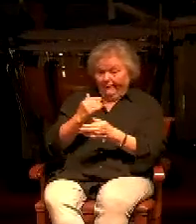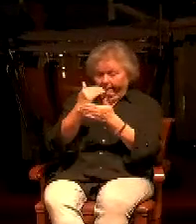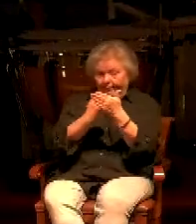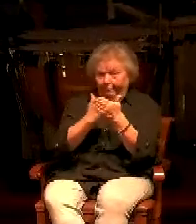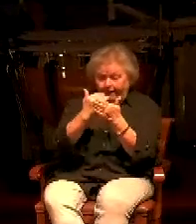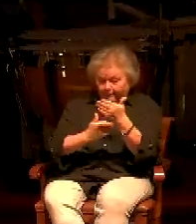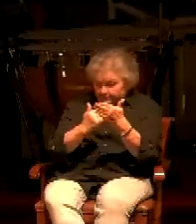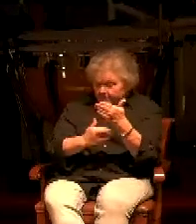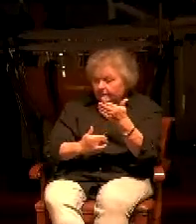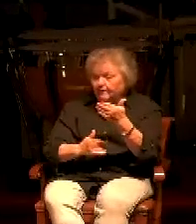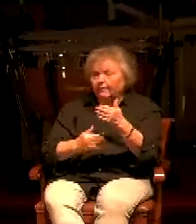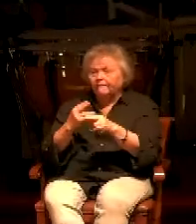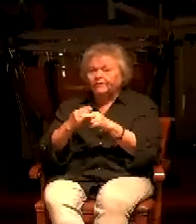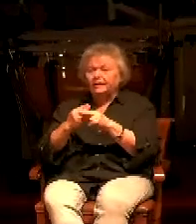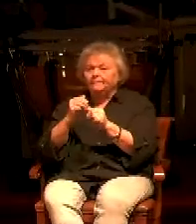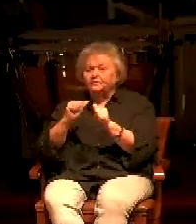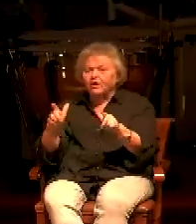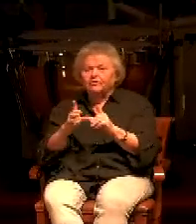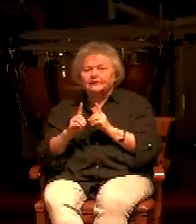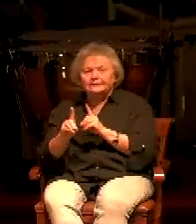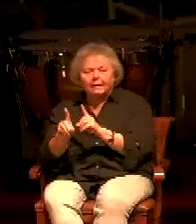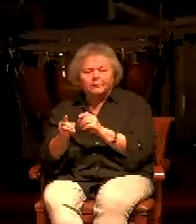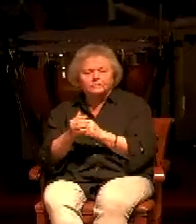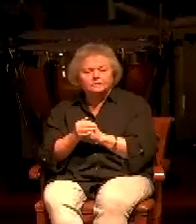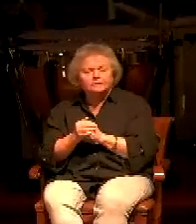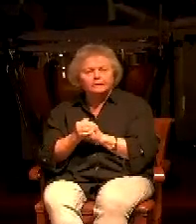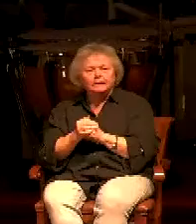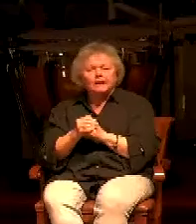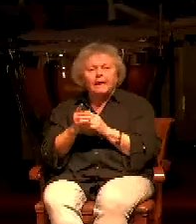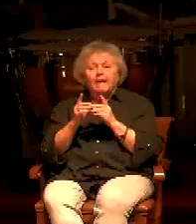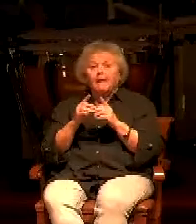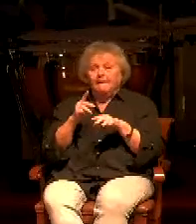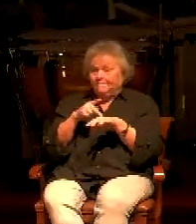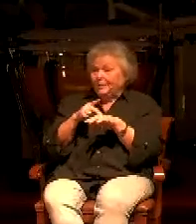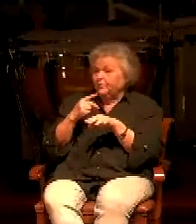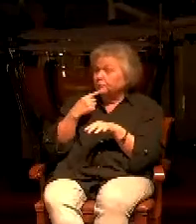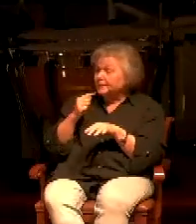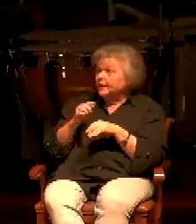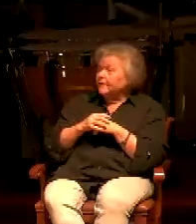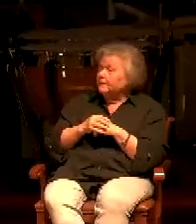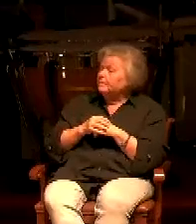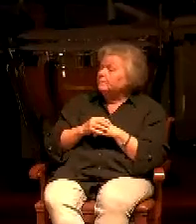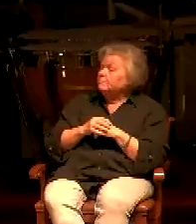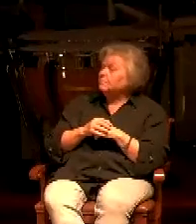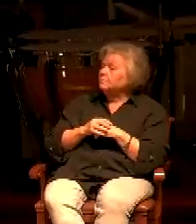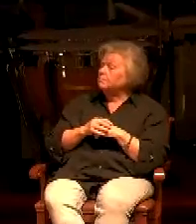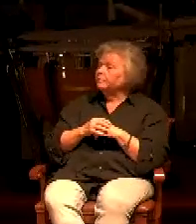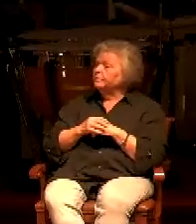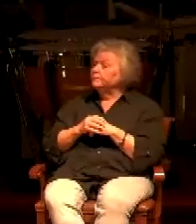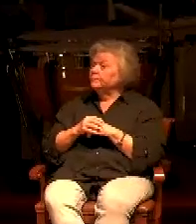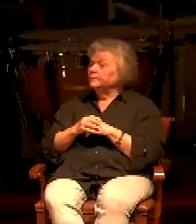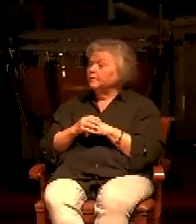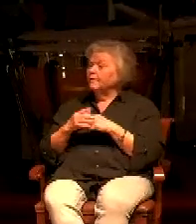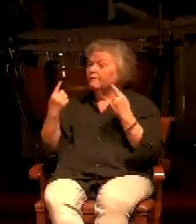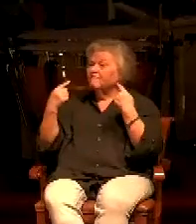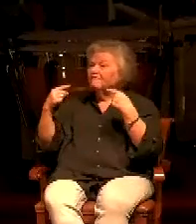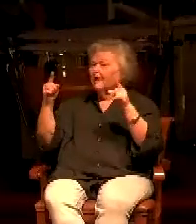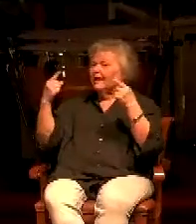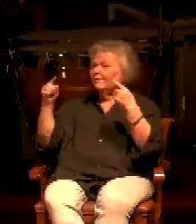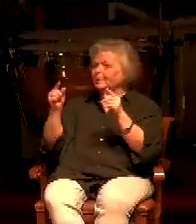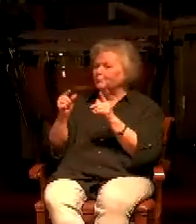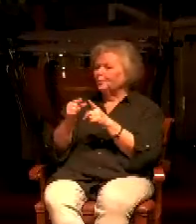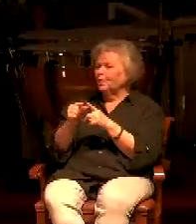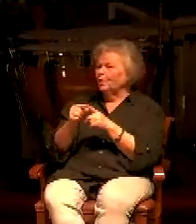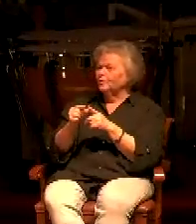you. Now notice what Peter says. Peter says in the text these famous first words of his